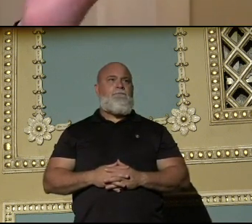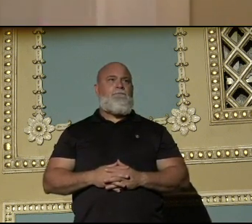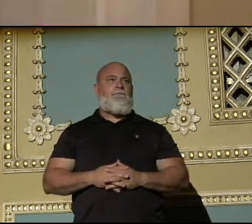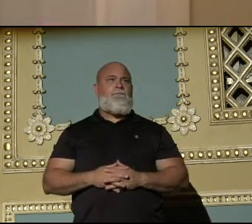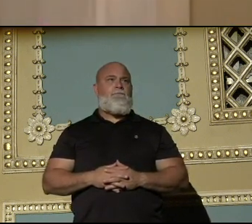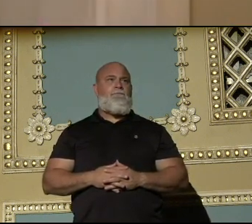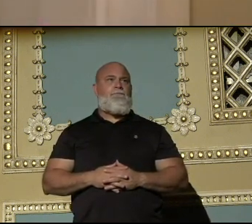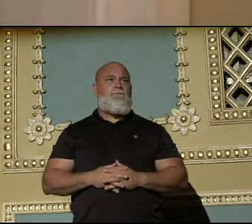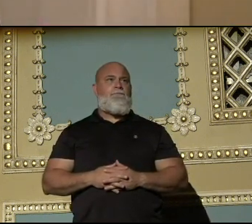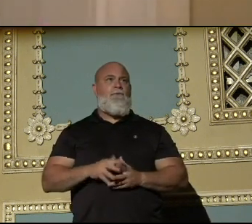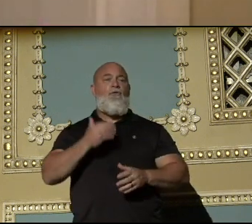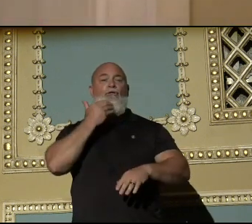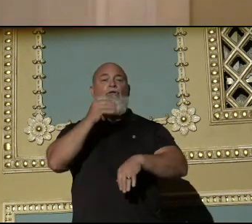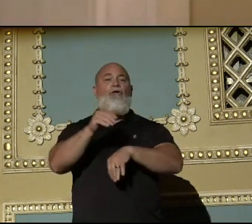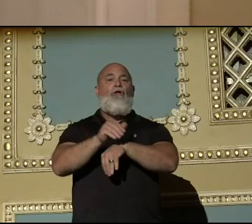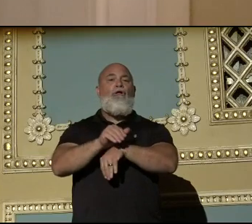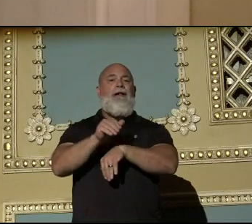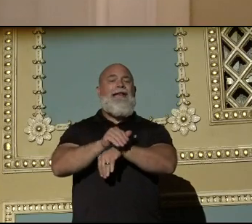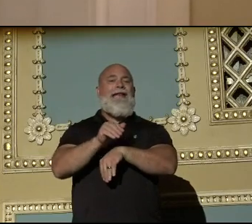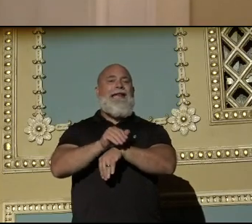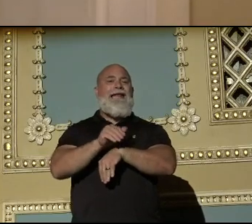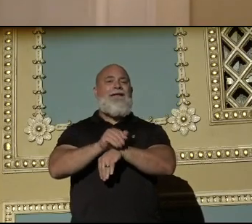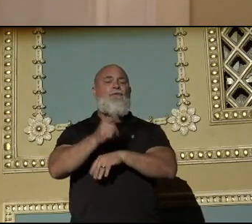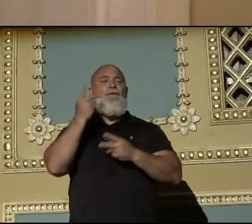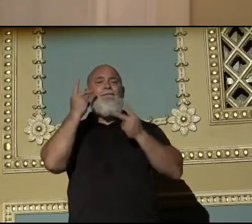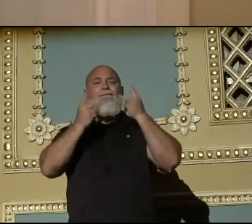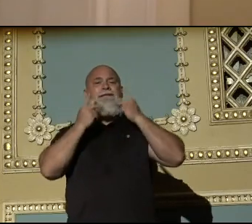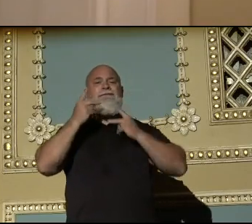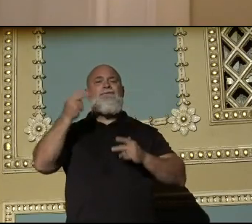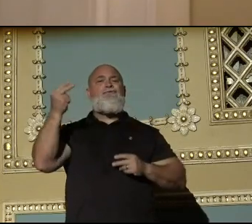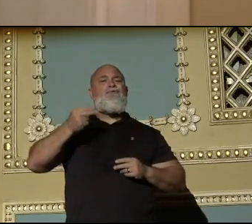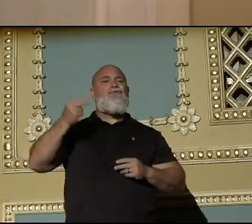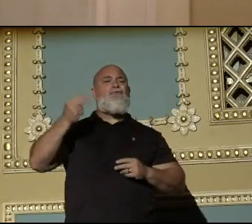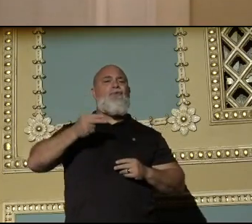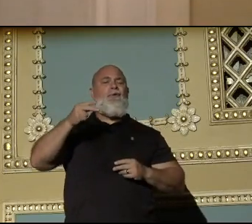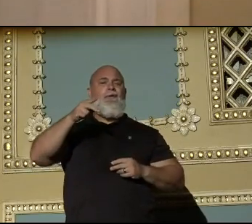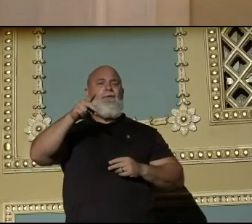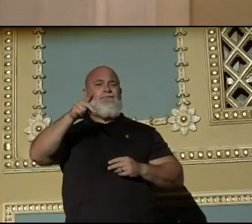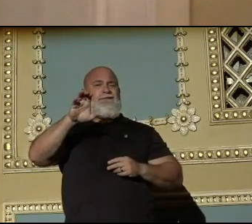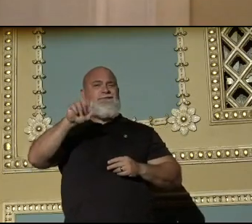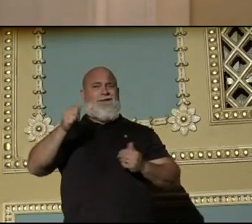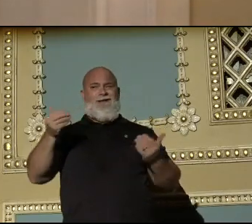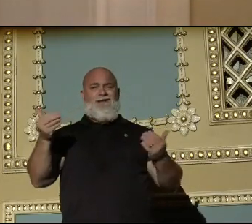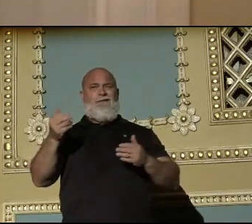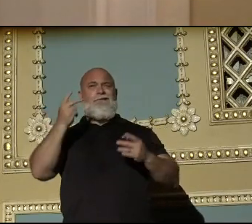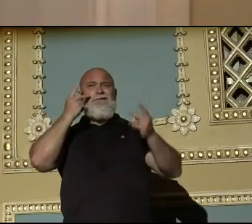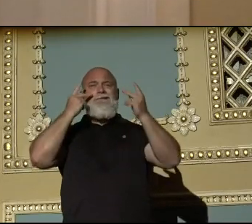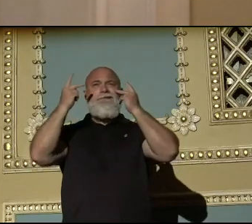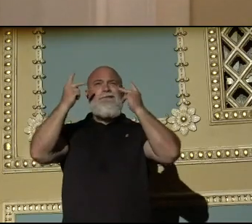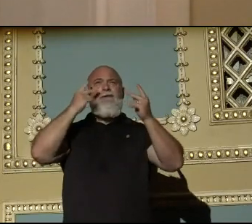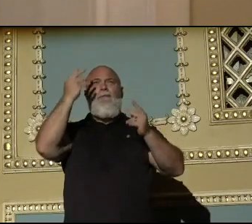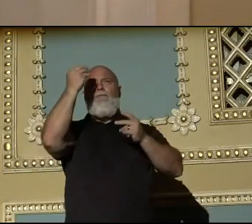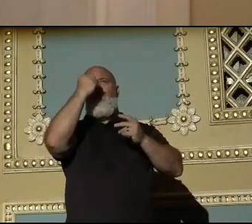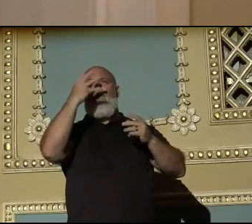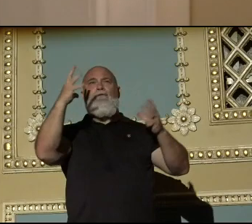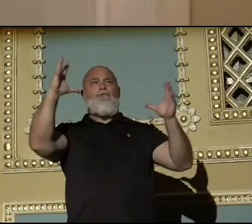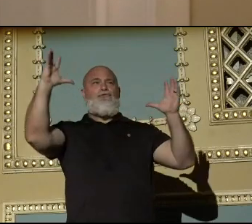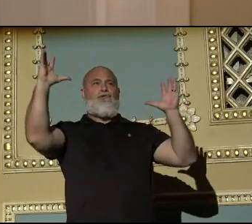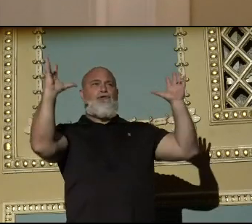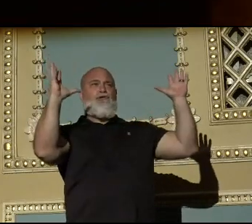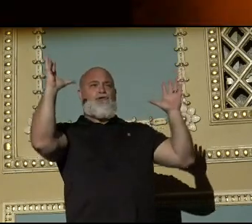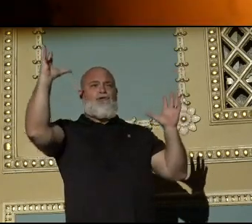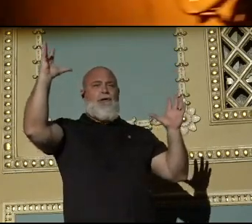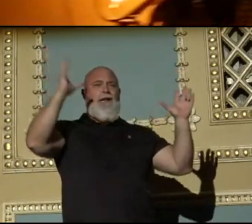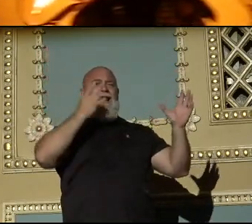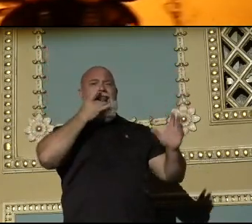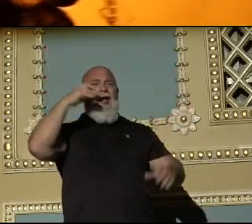Good evening. If you have visited the historic Paramount Theater, you likely recall seeing the gorgeous chandeliers that grace either side of our